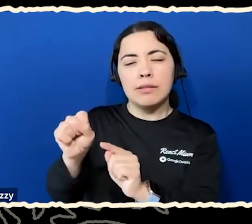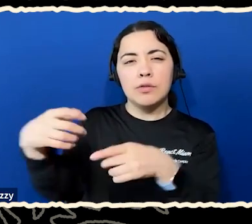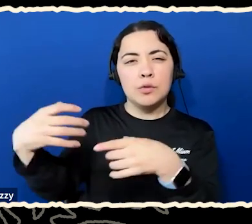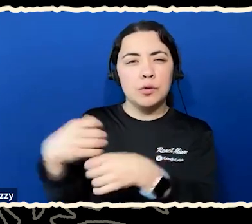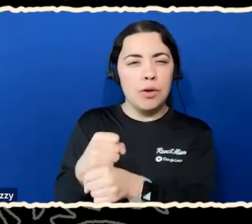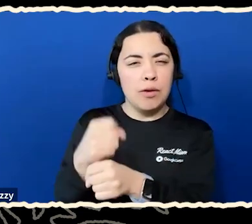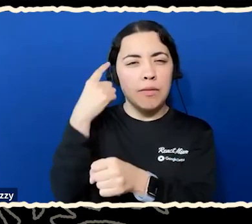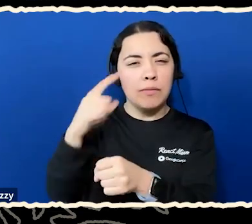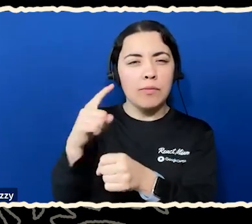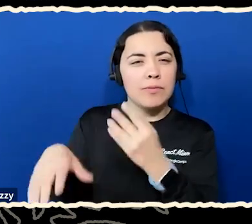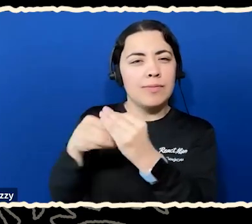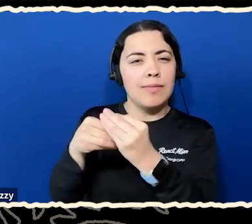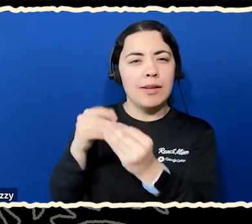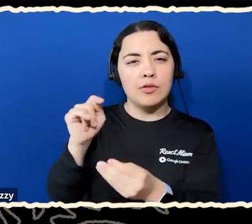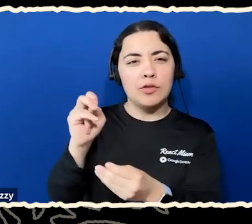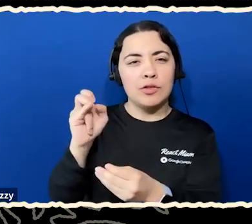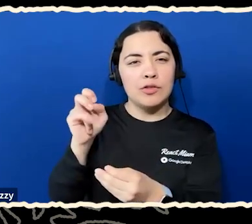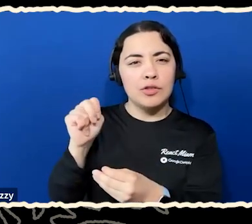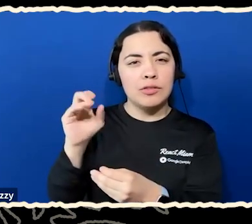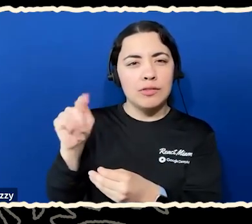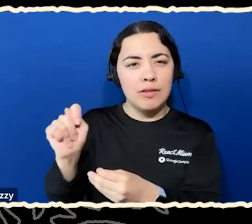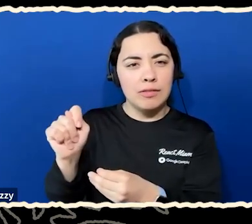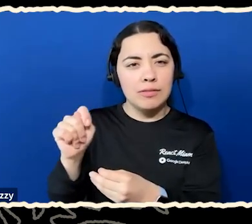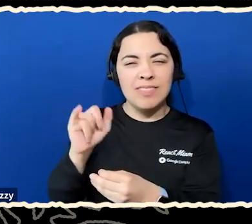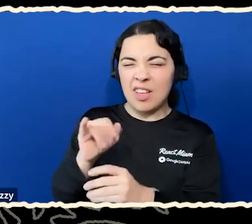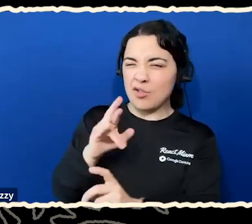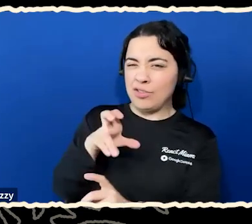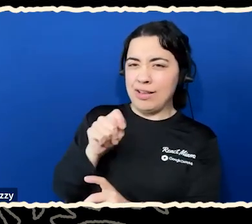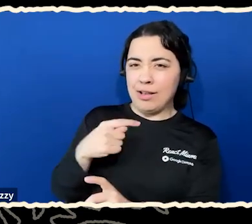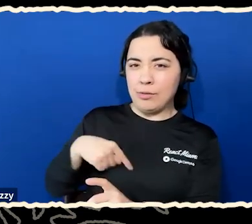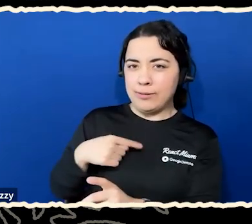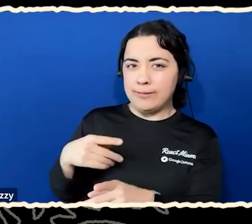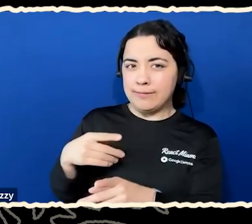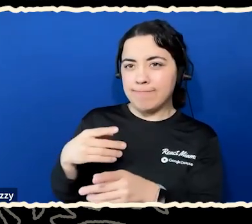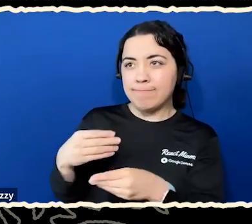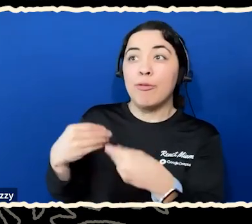transition type, which is a React feature. So we can do nav forward.